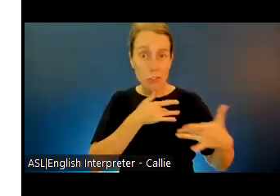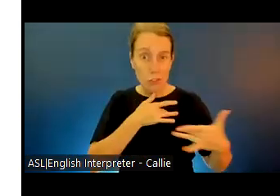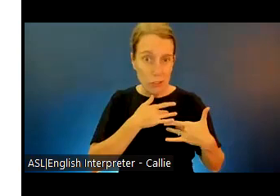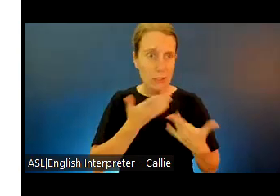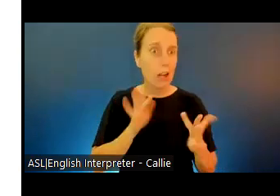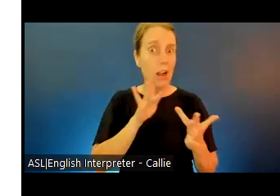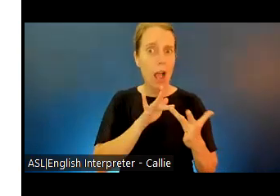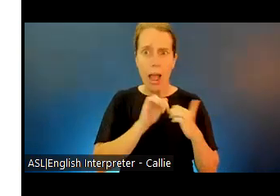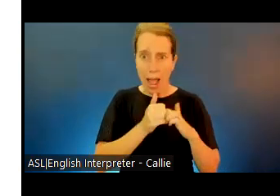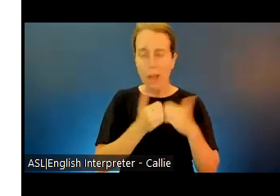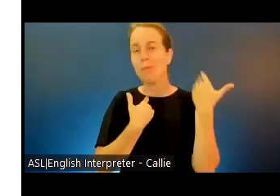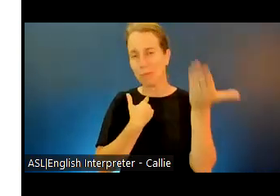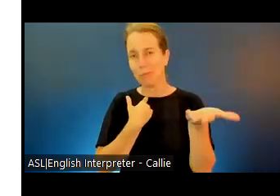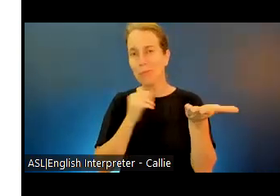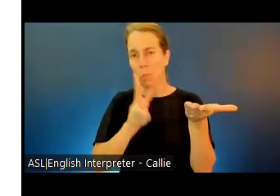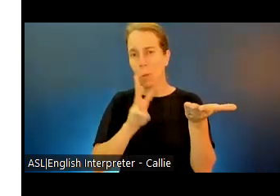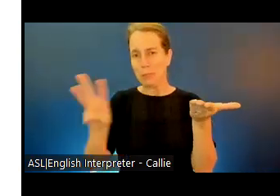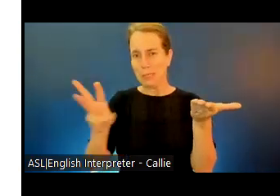is